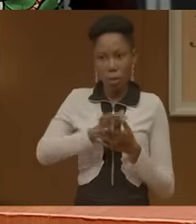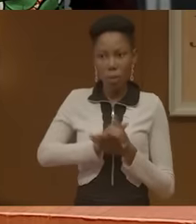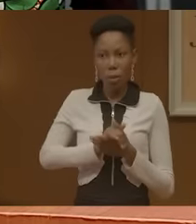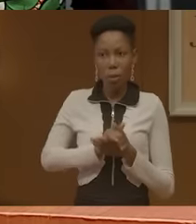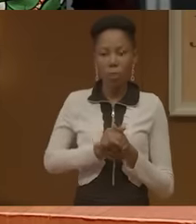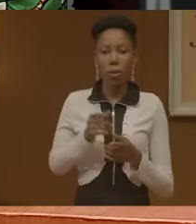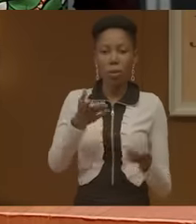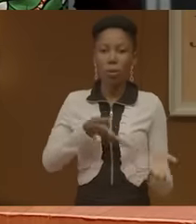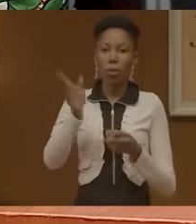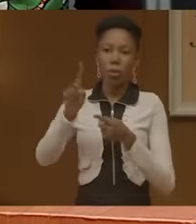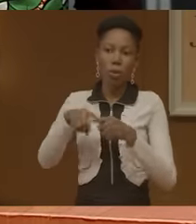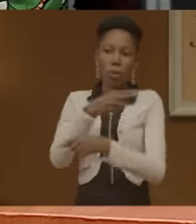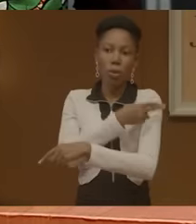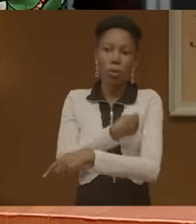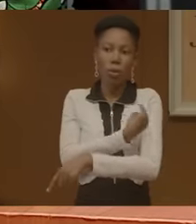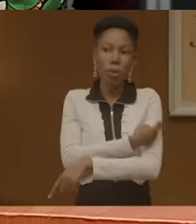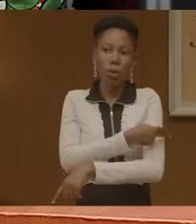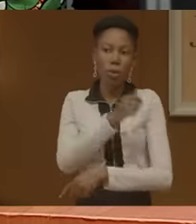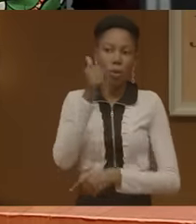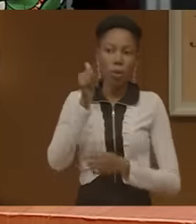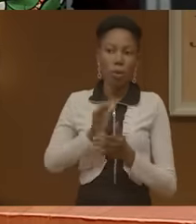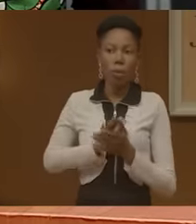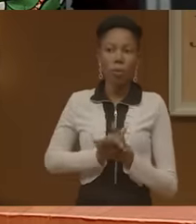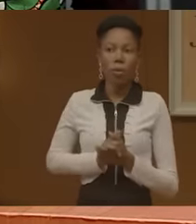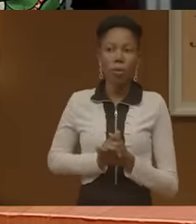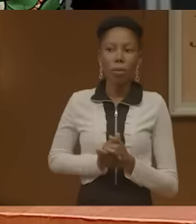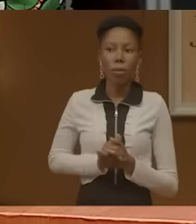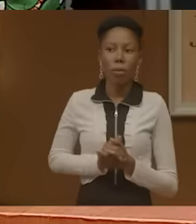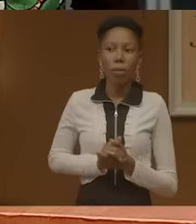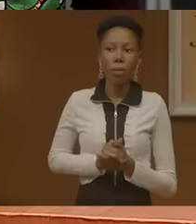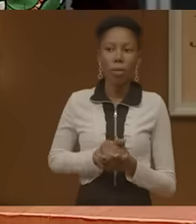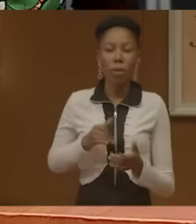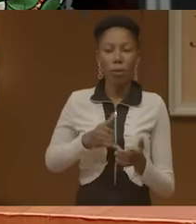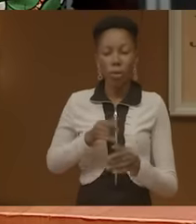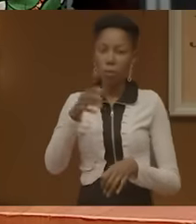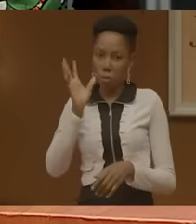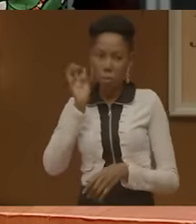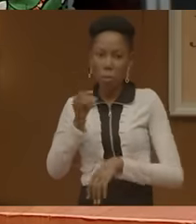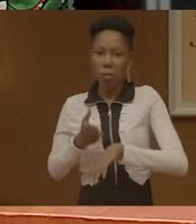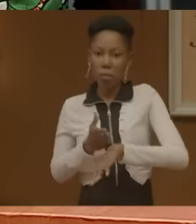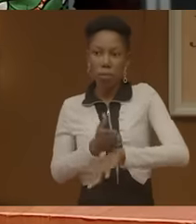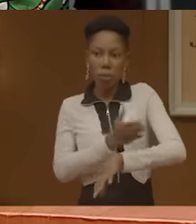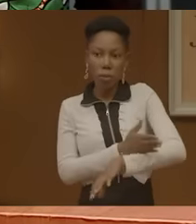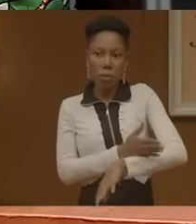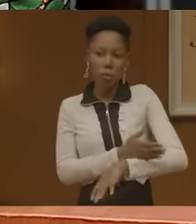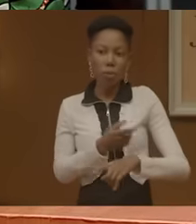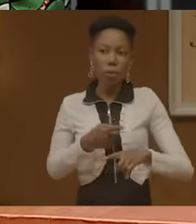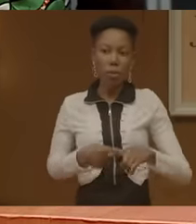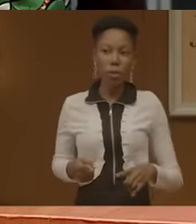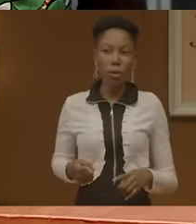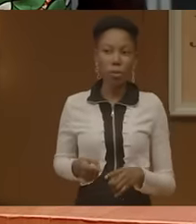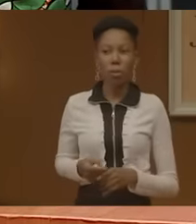when they took me to hospital at Highland, Edo, it was improving. But due to,